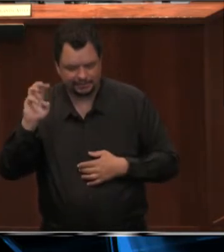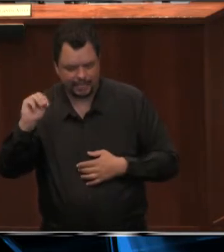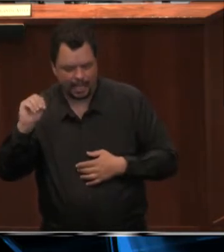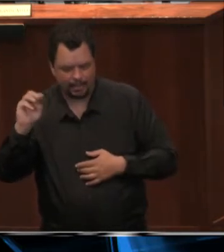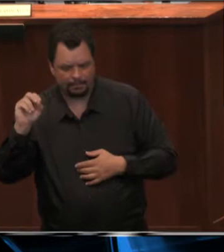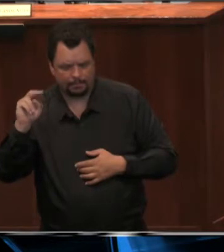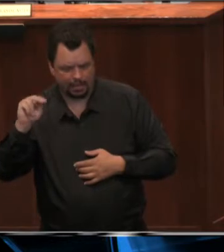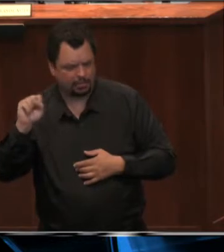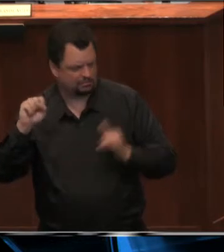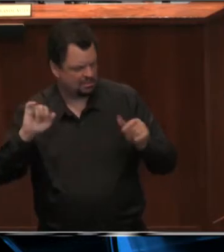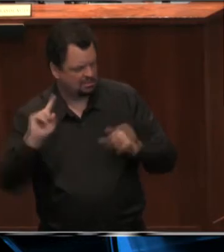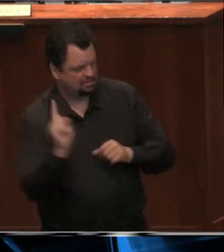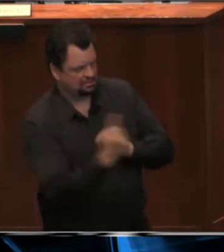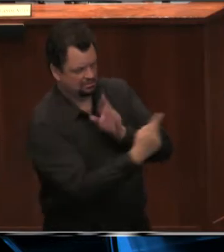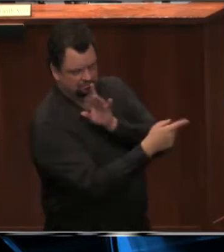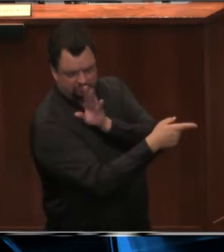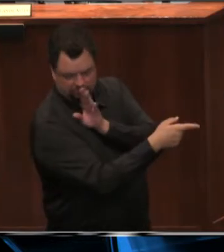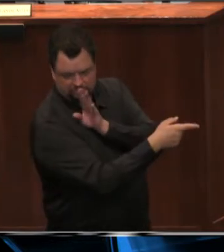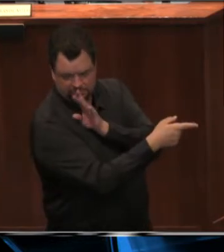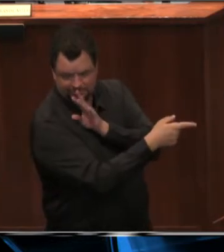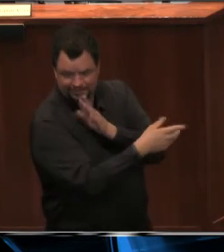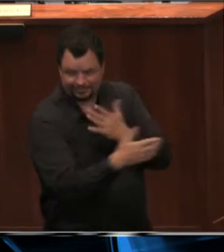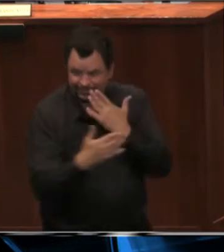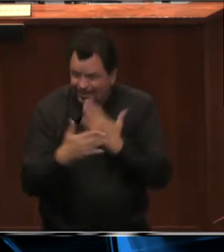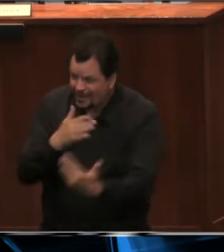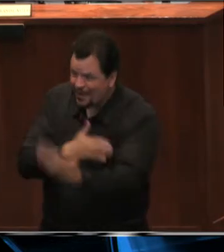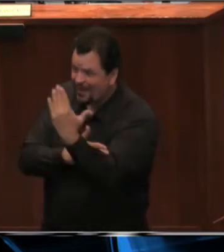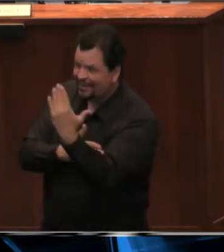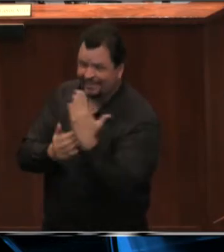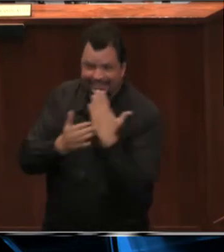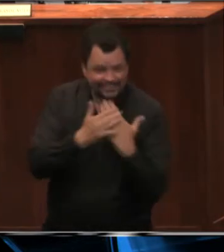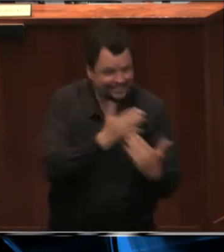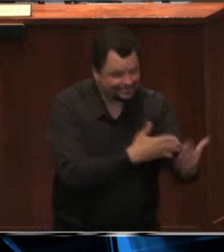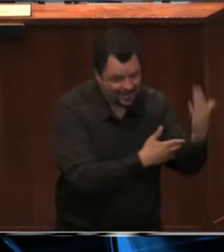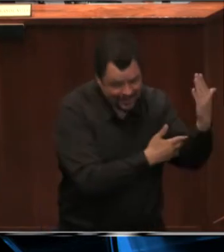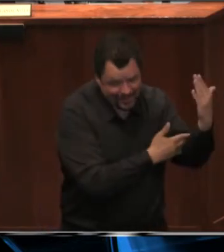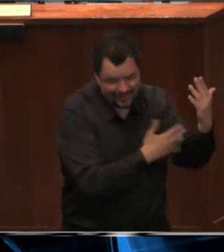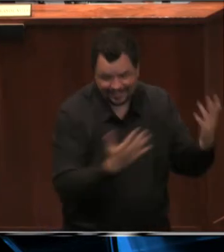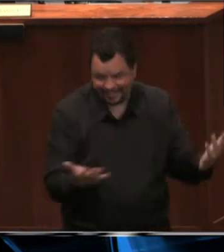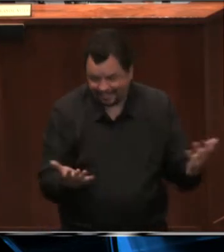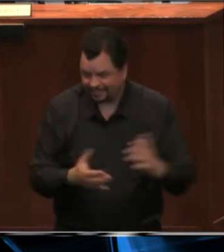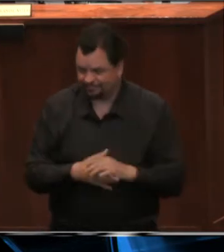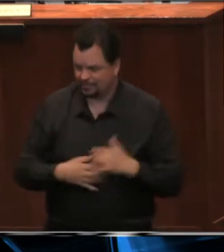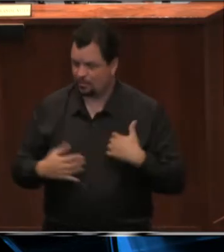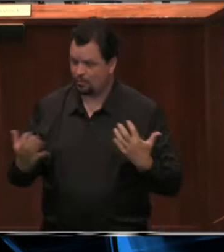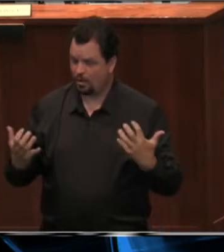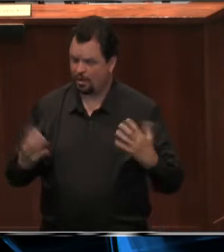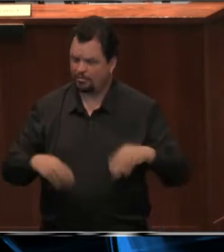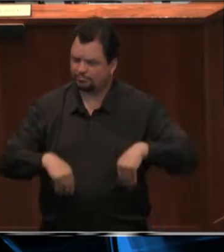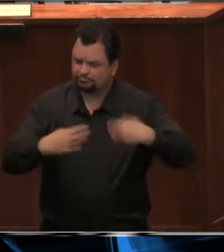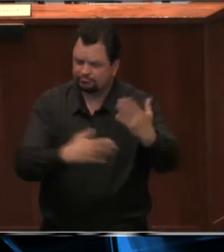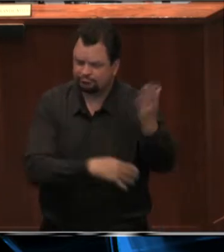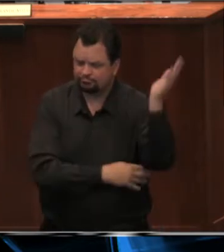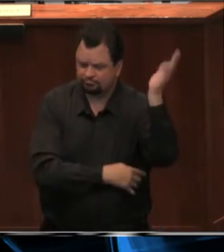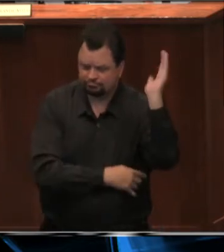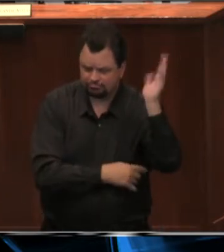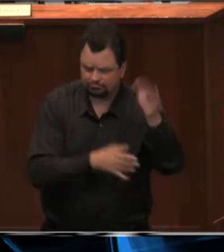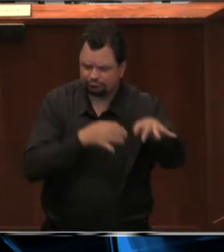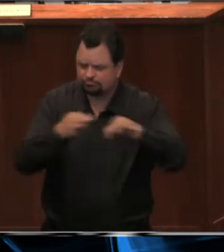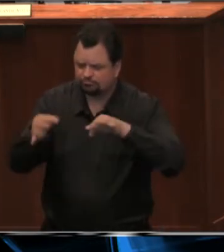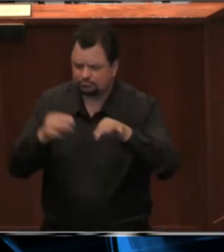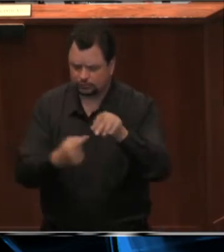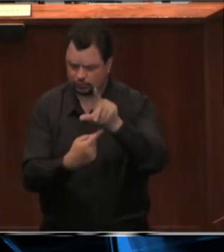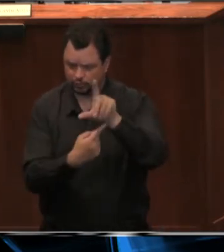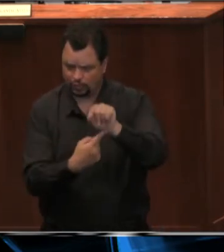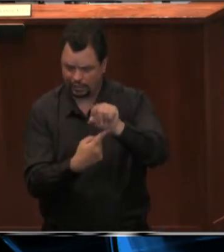Good morning, Board of Health members. Nikki Simmons, County Controller. I'm here to present to you your June 2020 financial